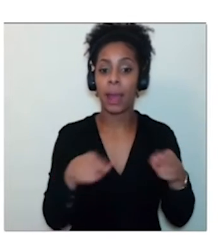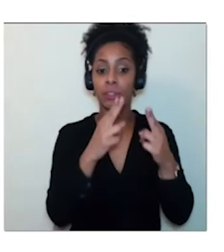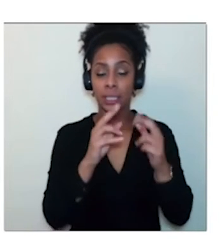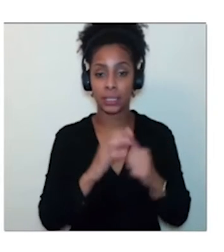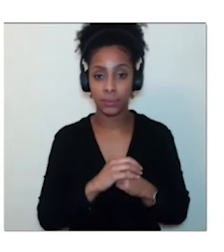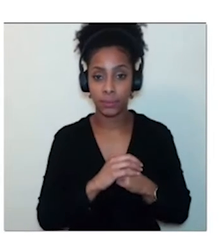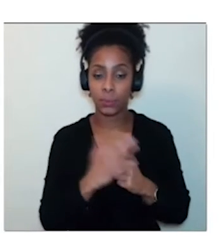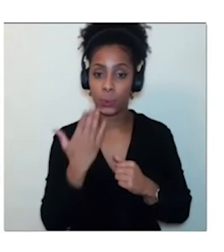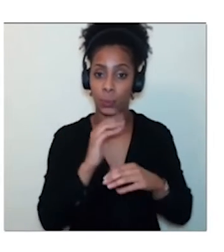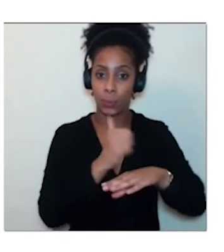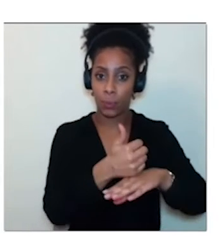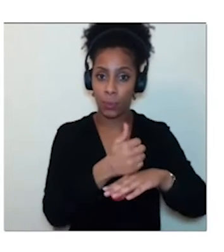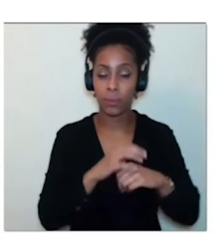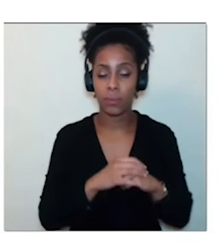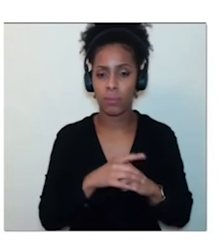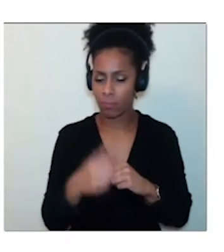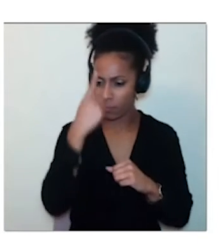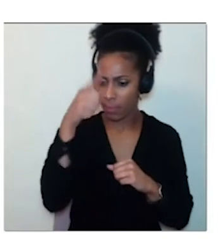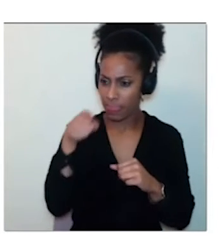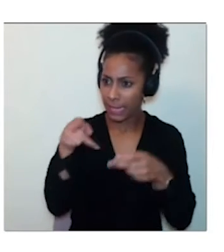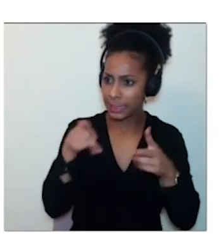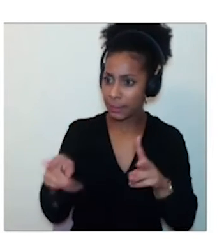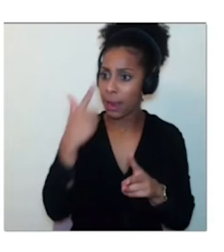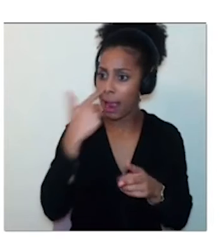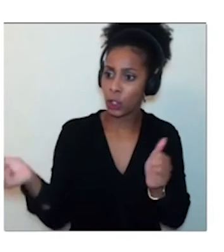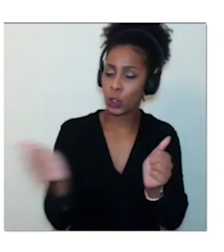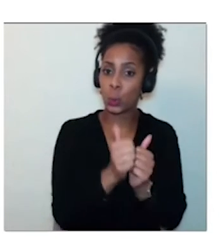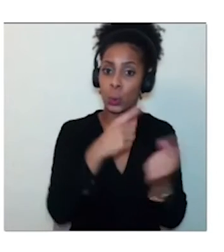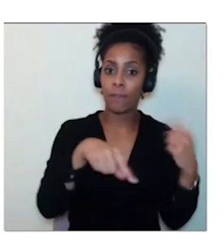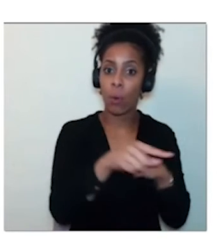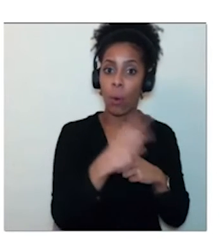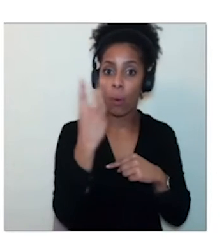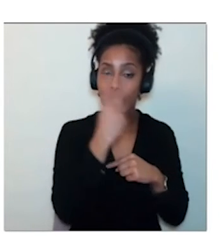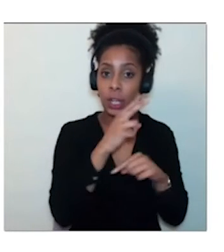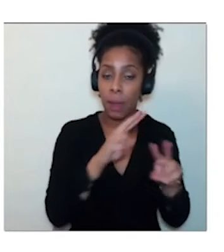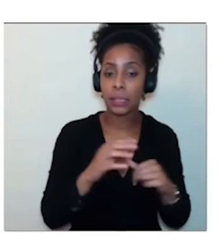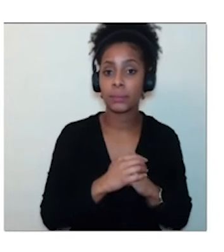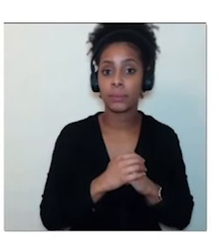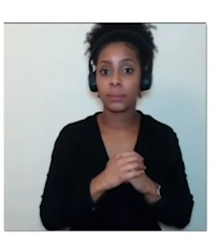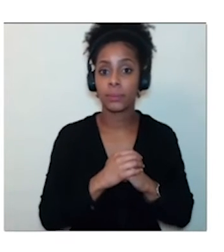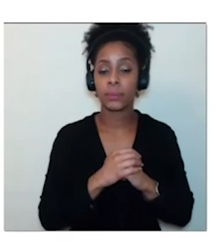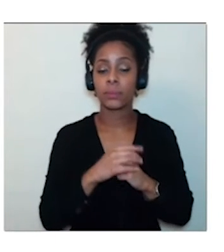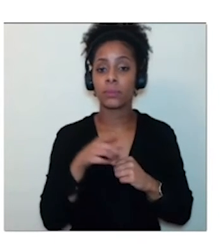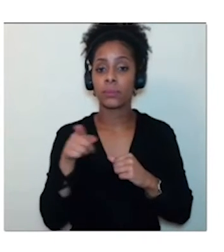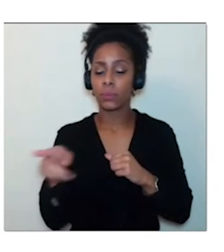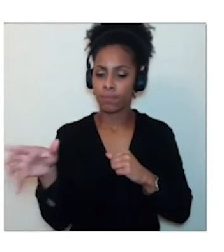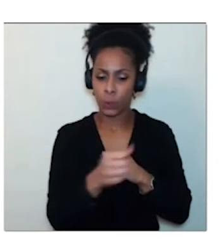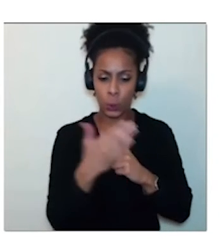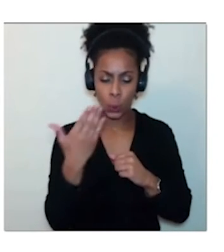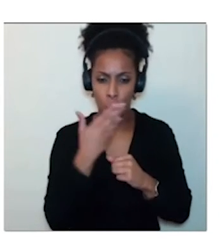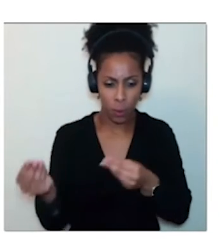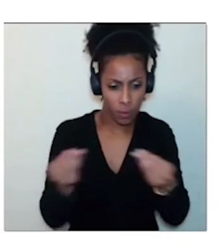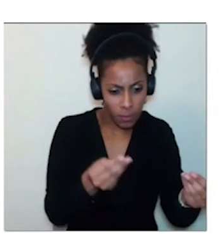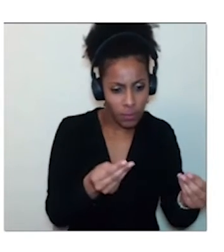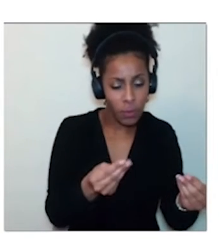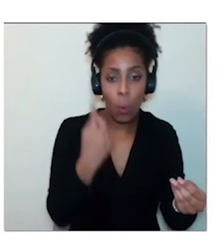could be used by the visually impaired. He took it to the school where Louis Braille was one of the pupils enlisted to evaluate